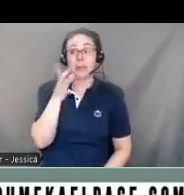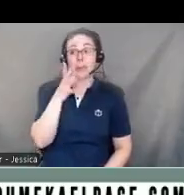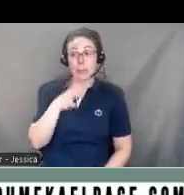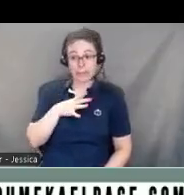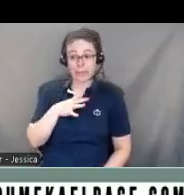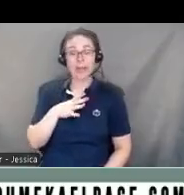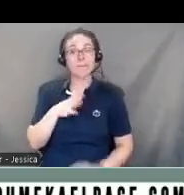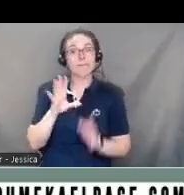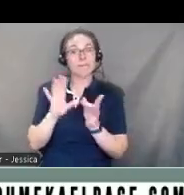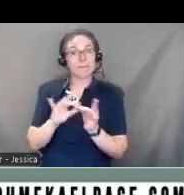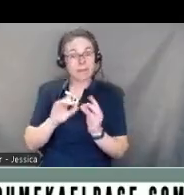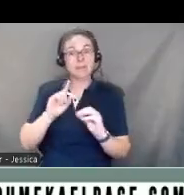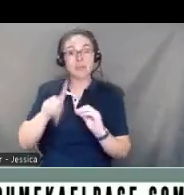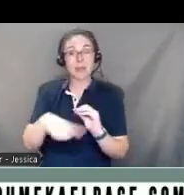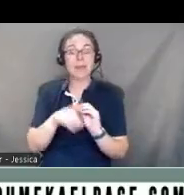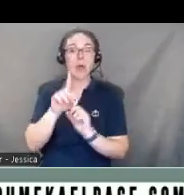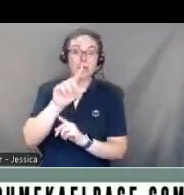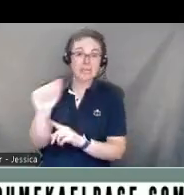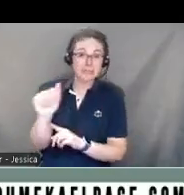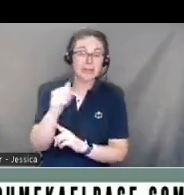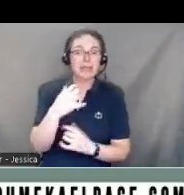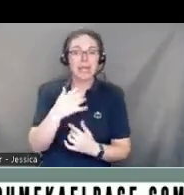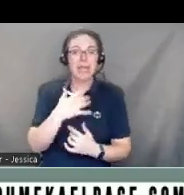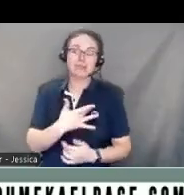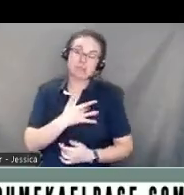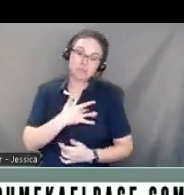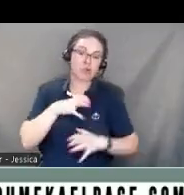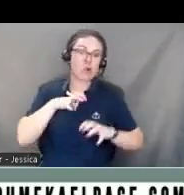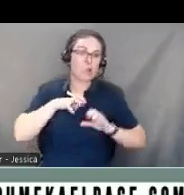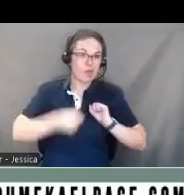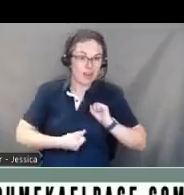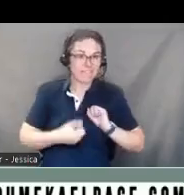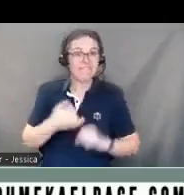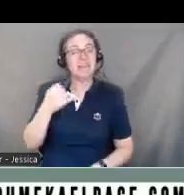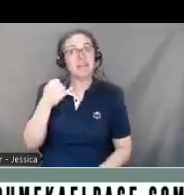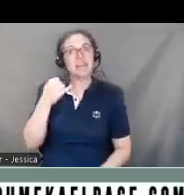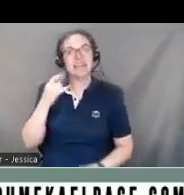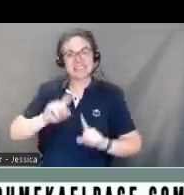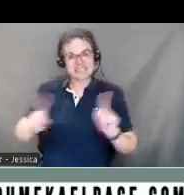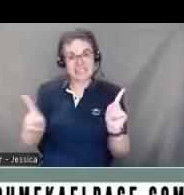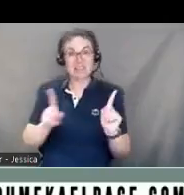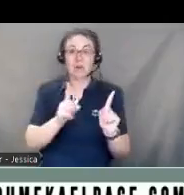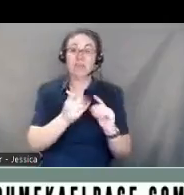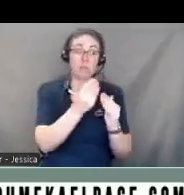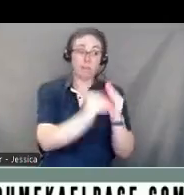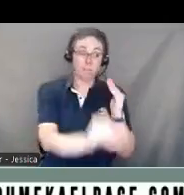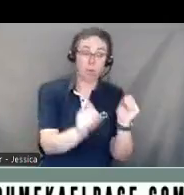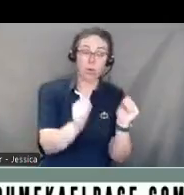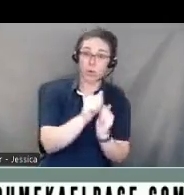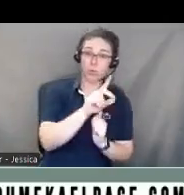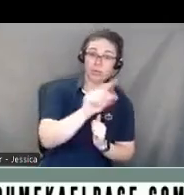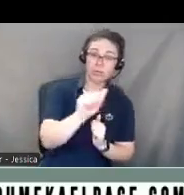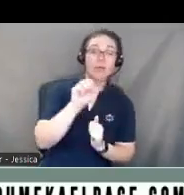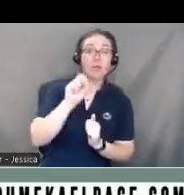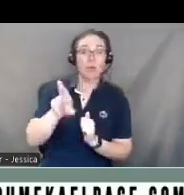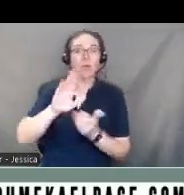about disability and grieving. And absolutely. And it looks different, right? If you're born as opposed to acquiring it later. And